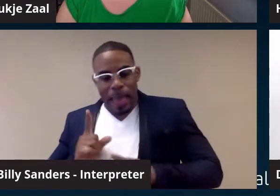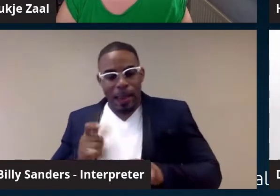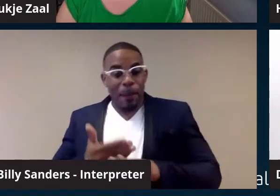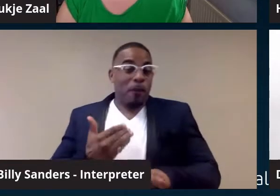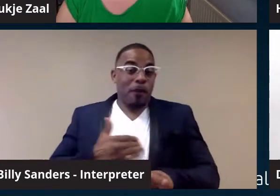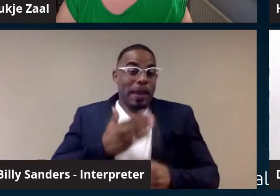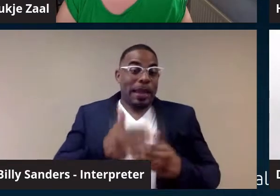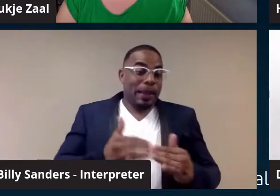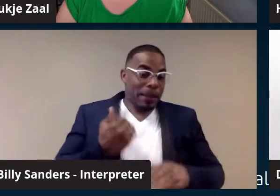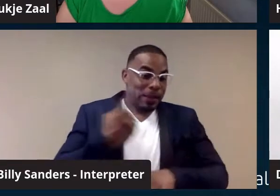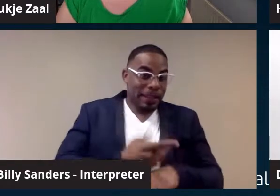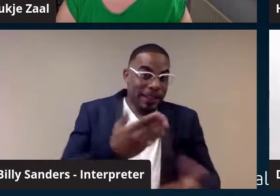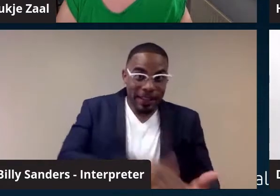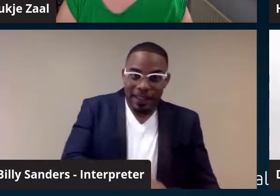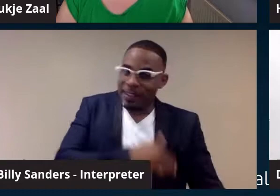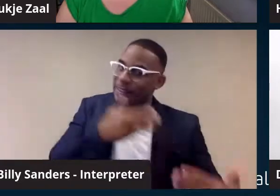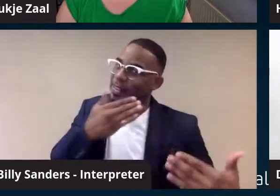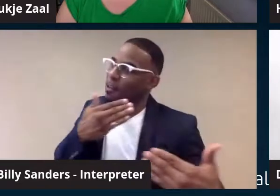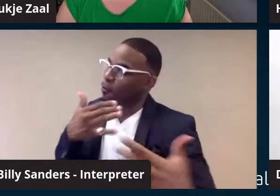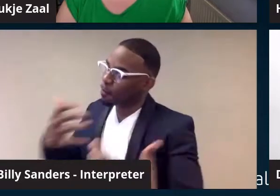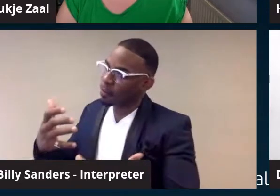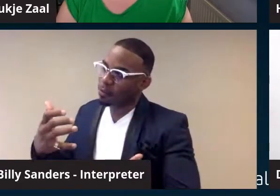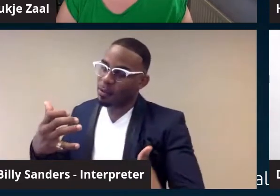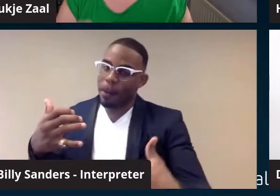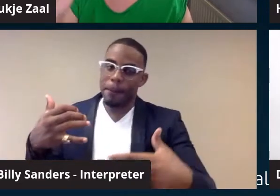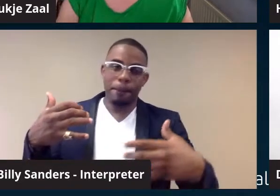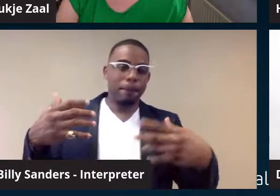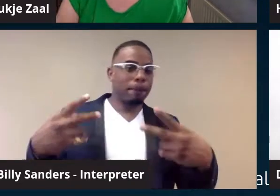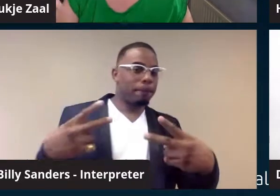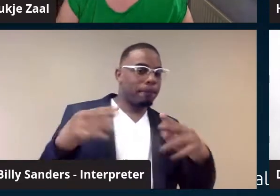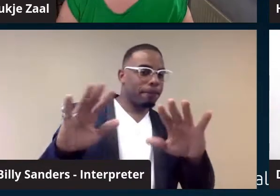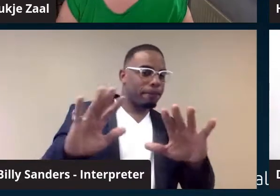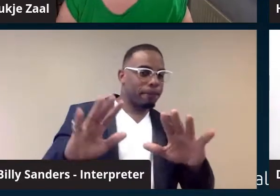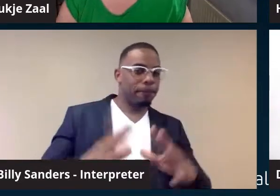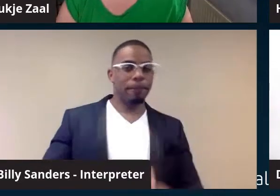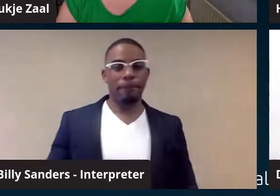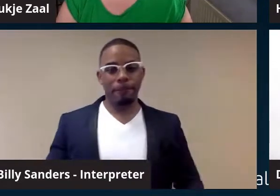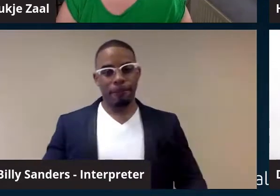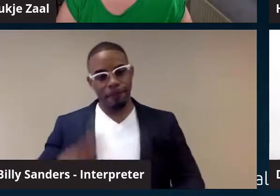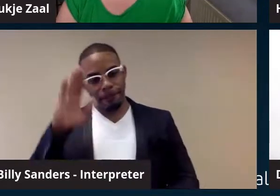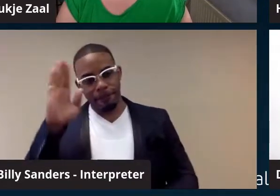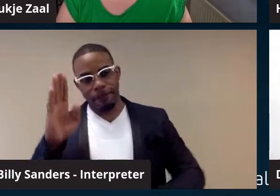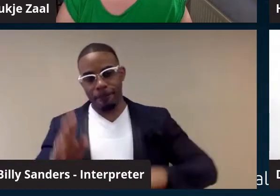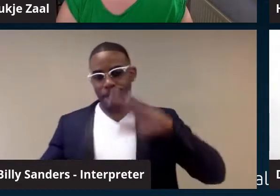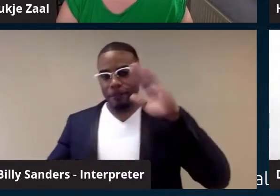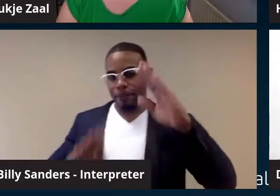end my term again. Thank you so much. Okay. Bye-bye. Bye-bye.